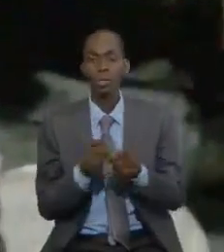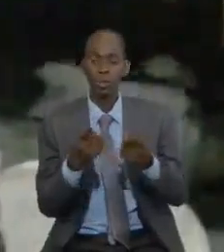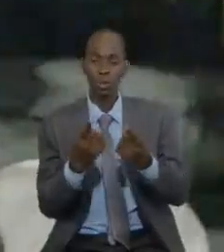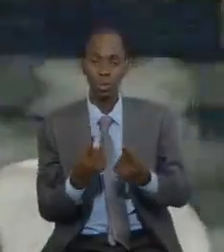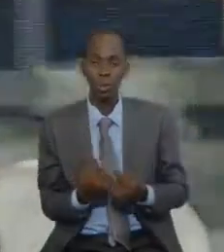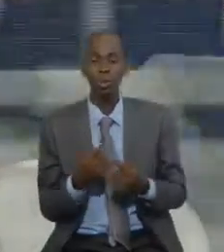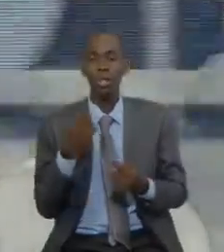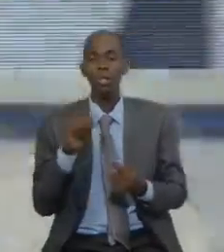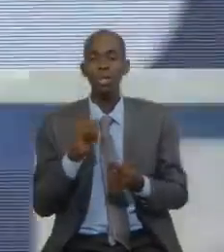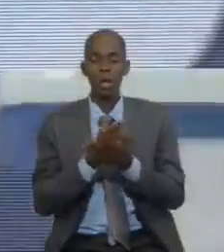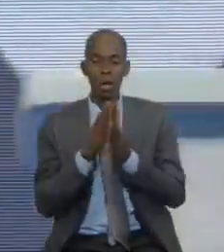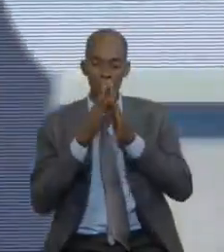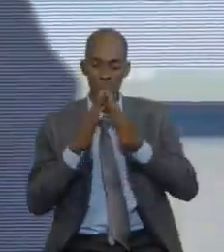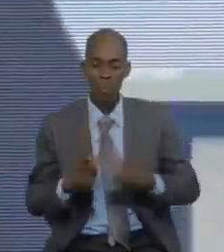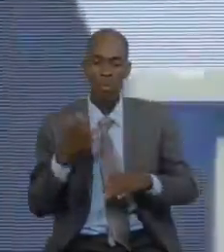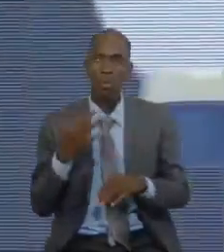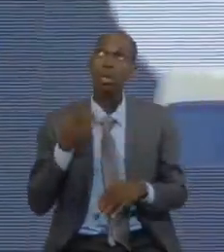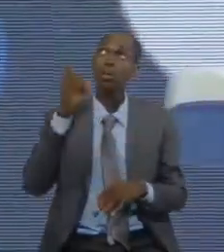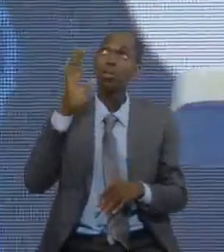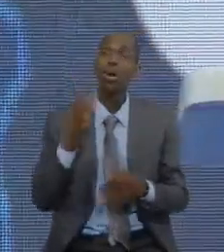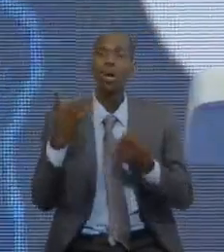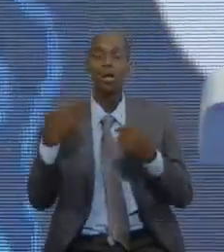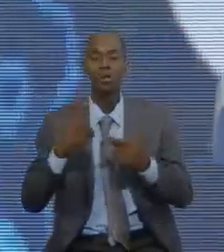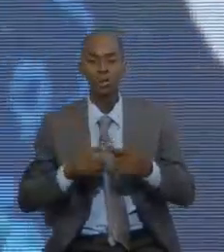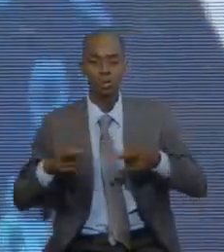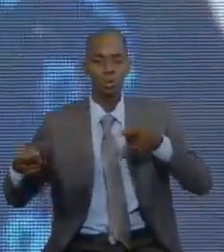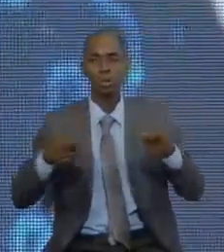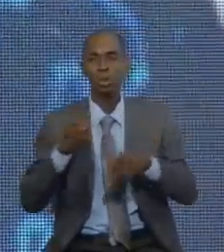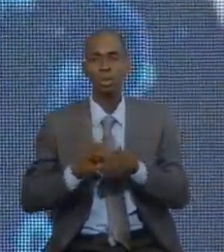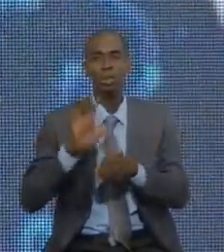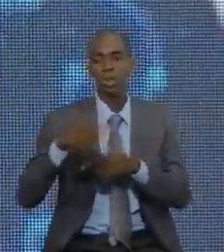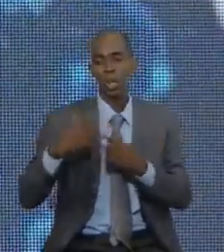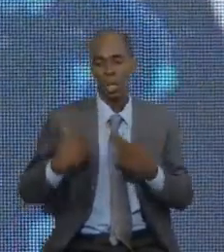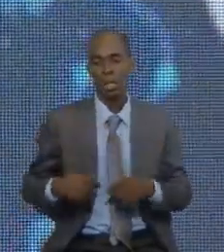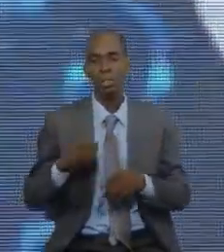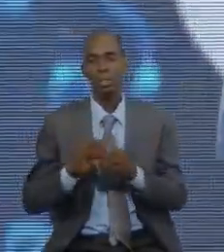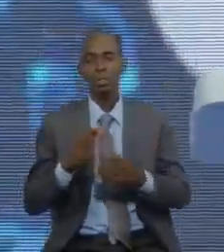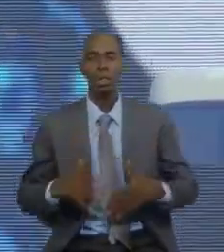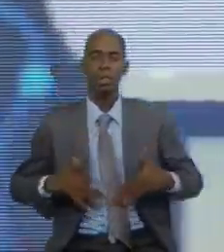peace of God comes to reign in your heart, in your life.